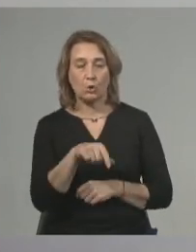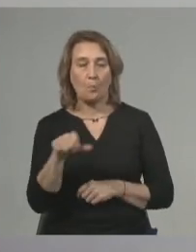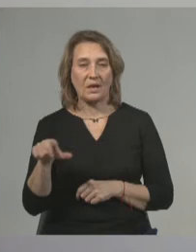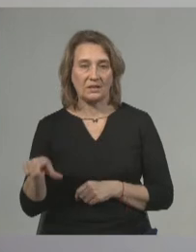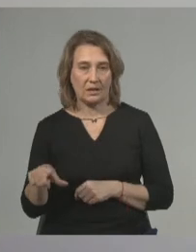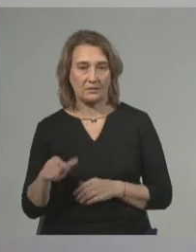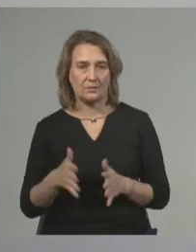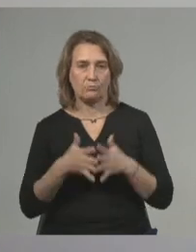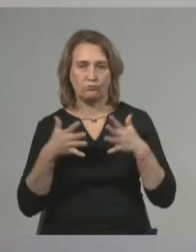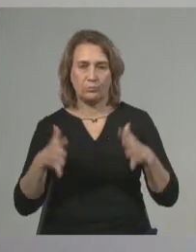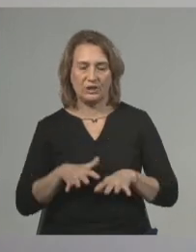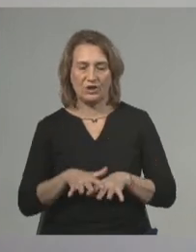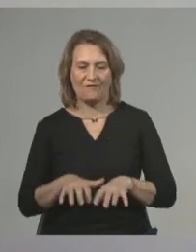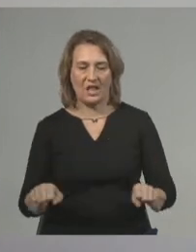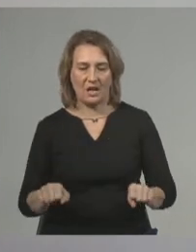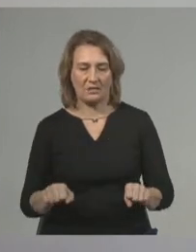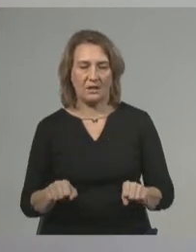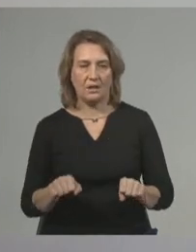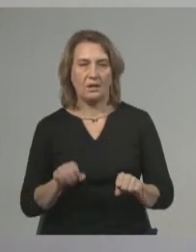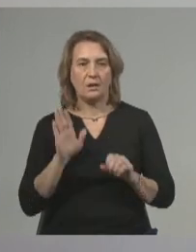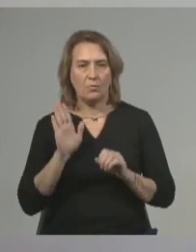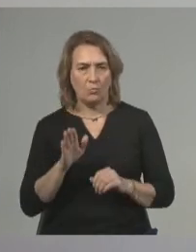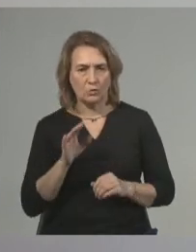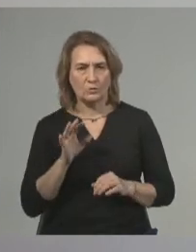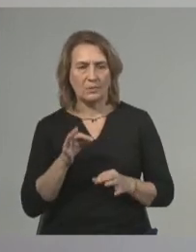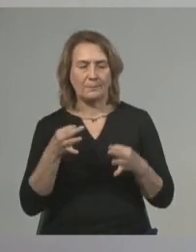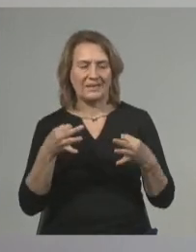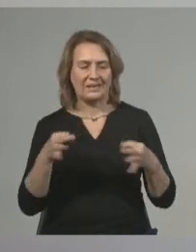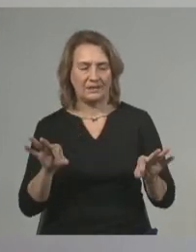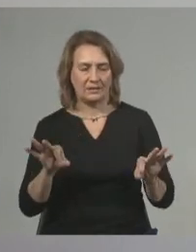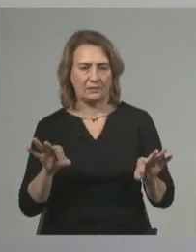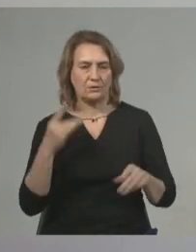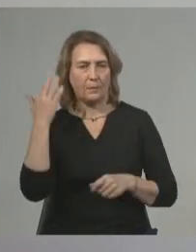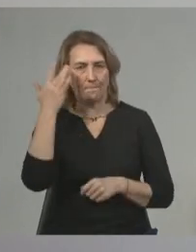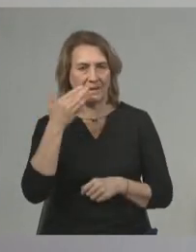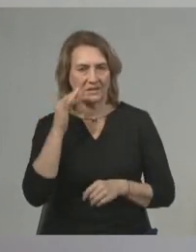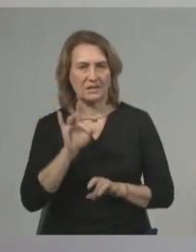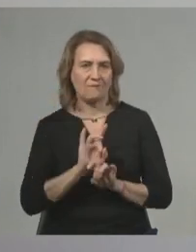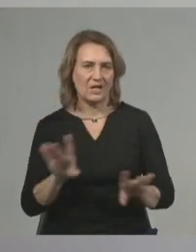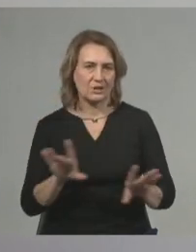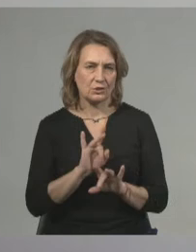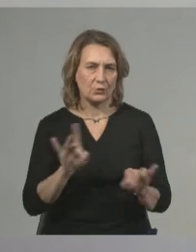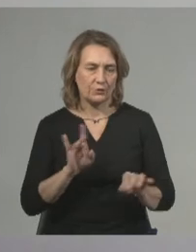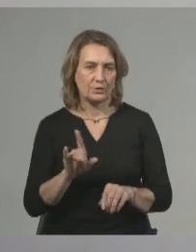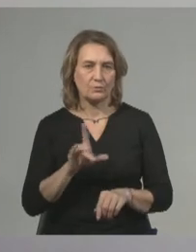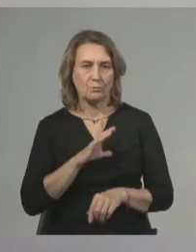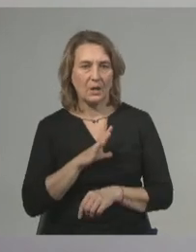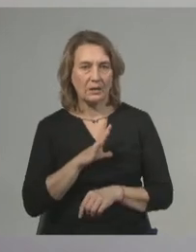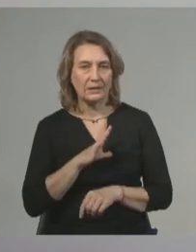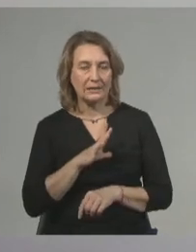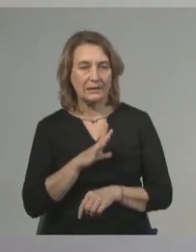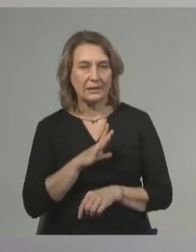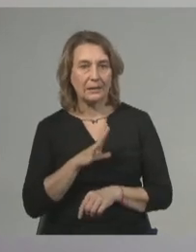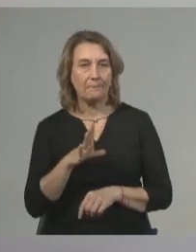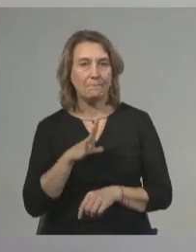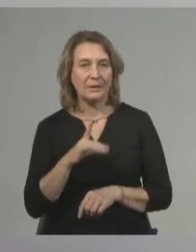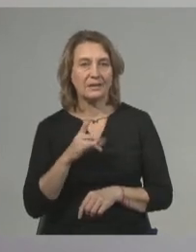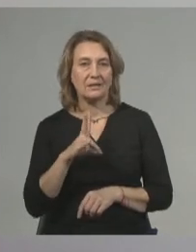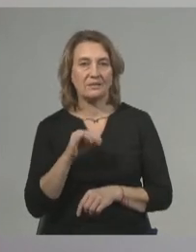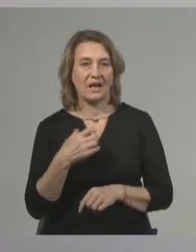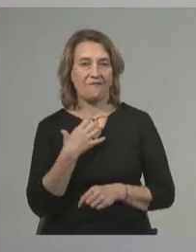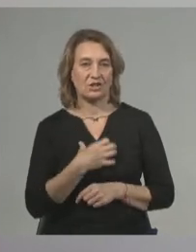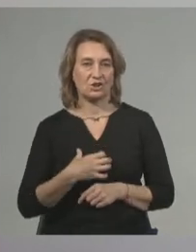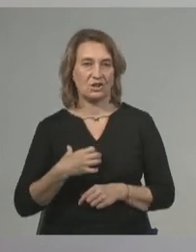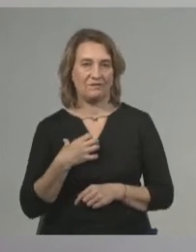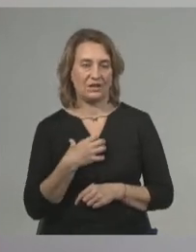mind so they can make up their own mind and so that they can become uh really the the most important power holders